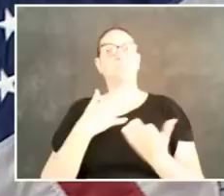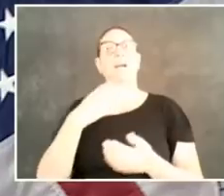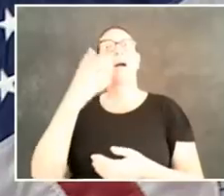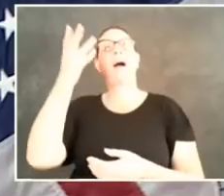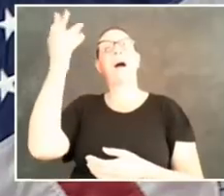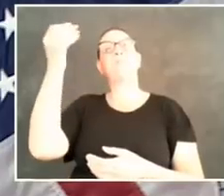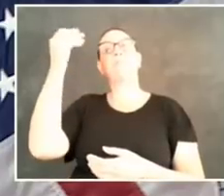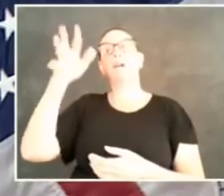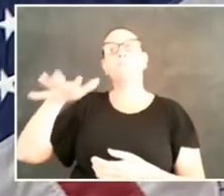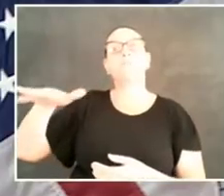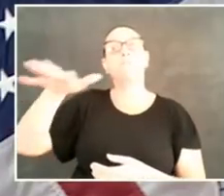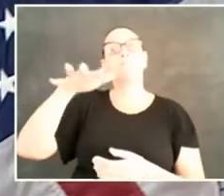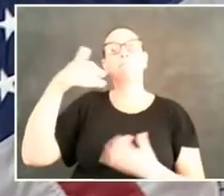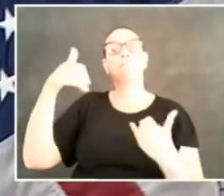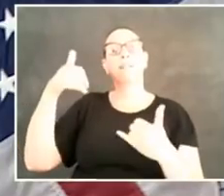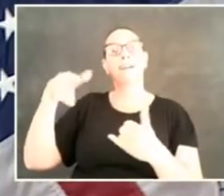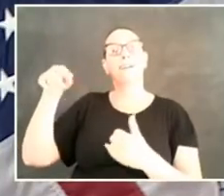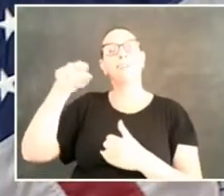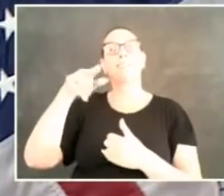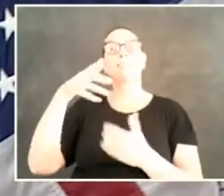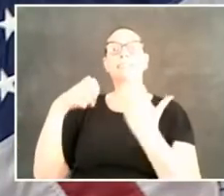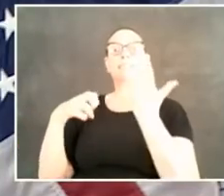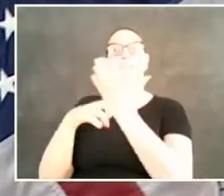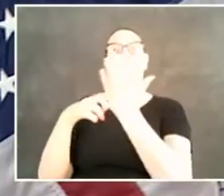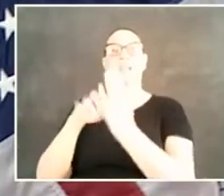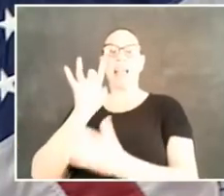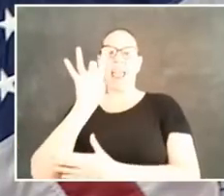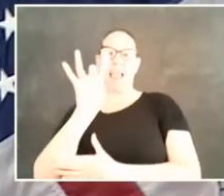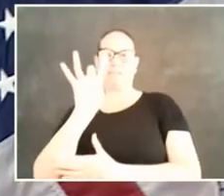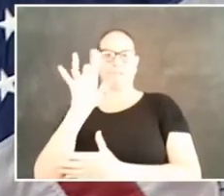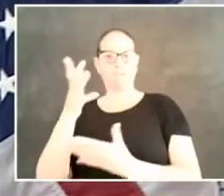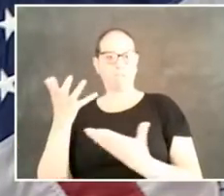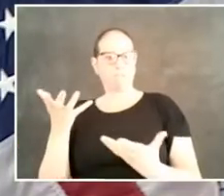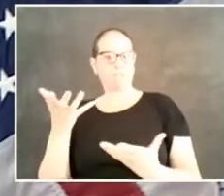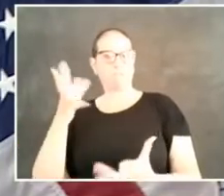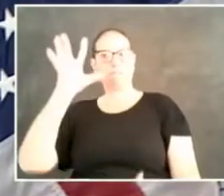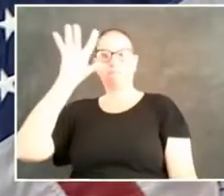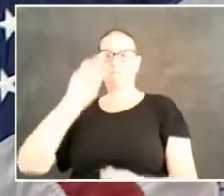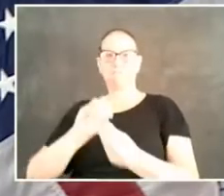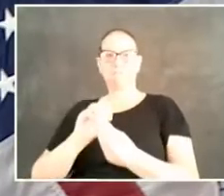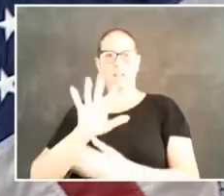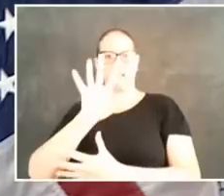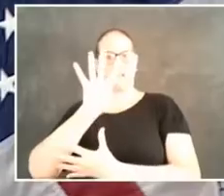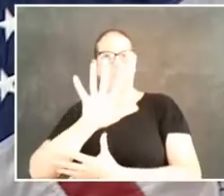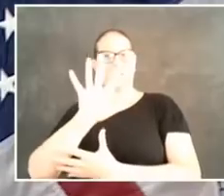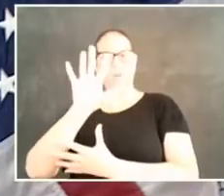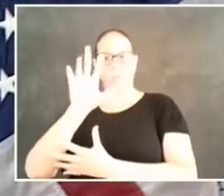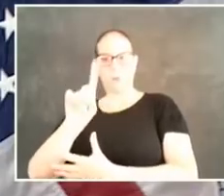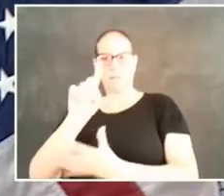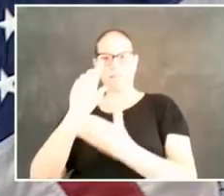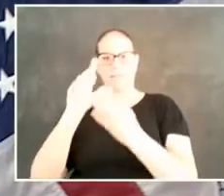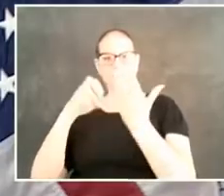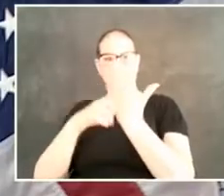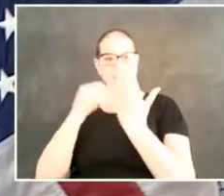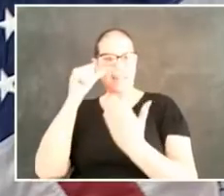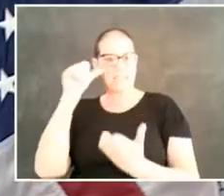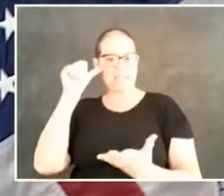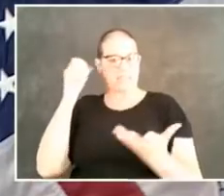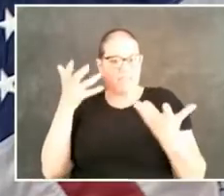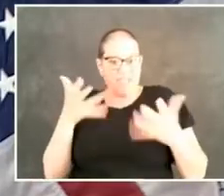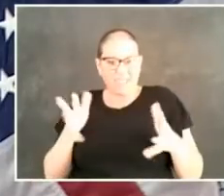but the majority were. So that's a total of 51 summonses. We also seized 6 motorcycles in an